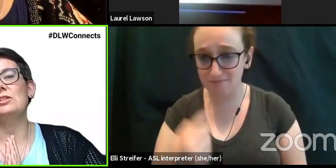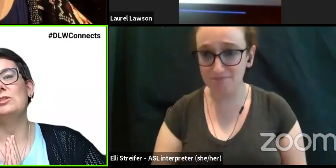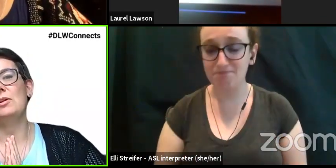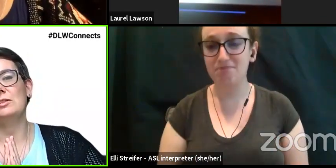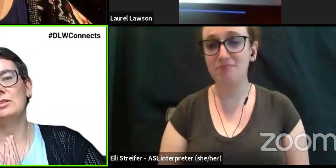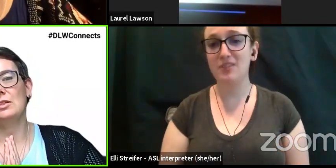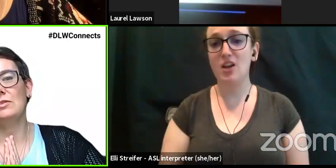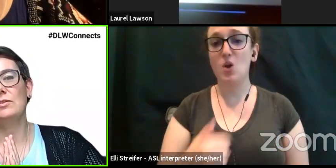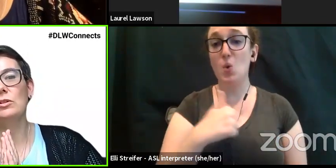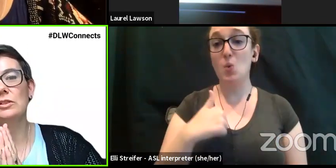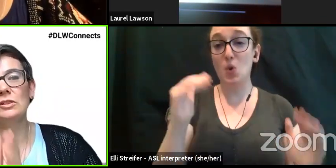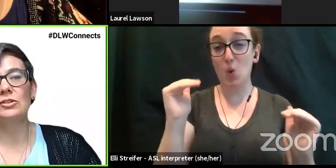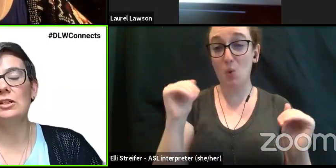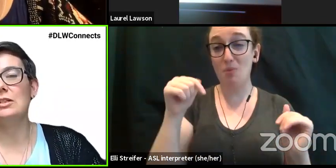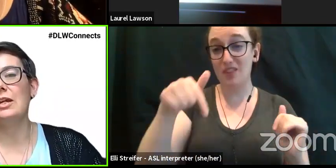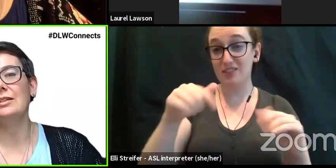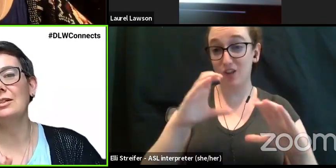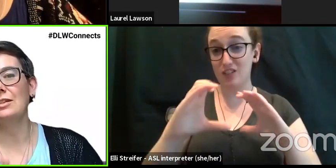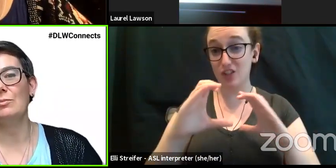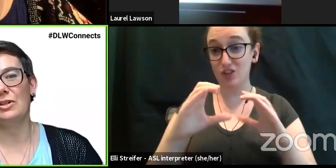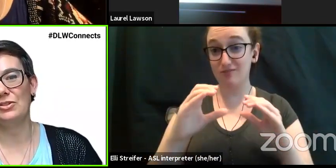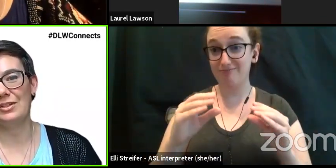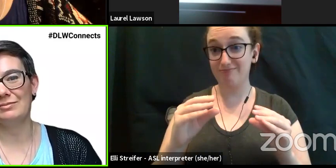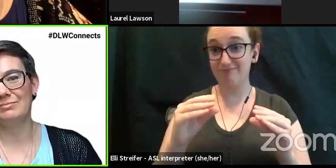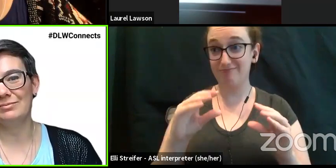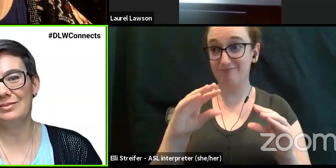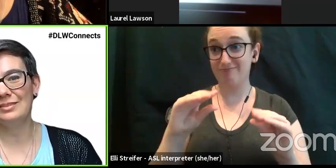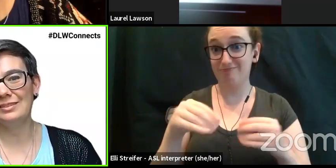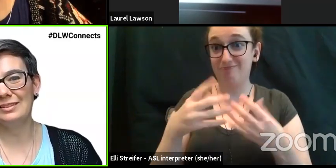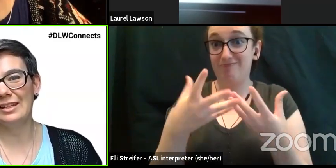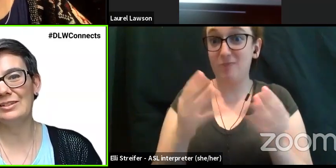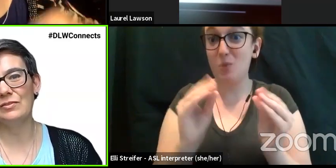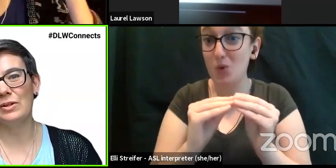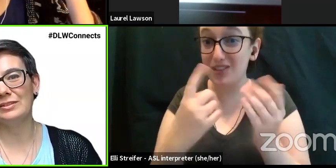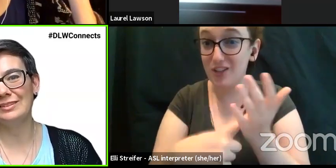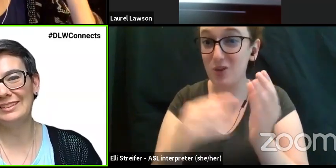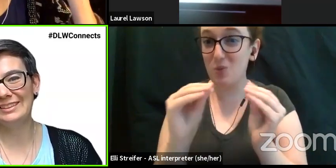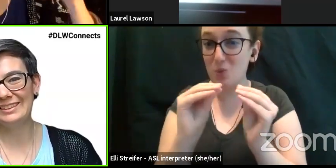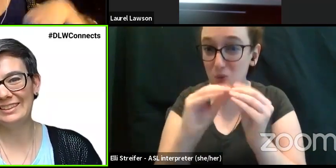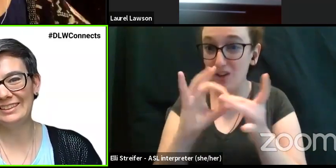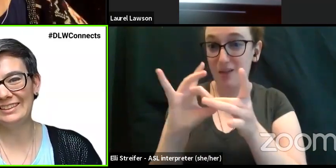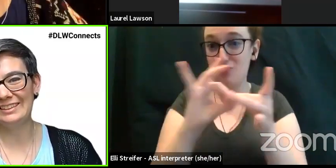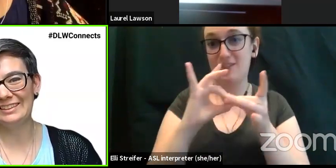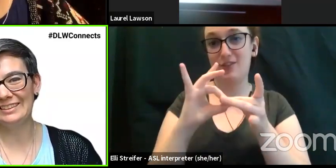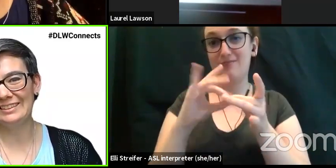conversation sparks even more discussion and collaboration. Thank you, everyone.